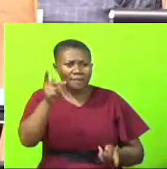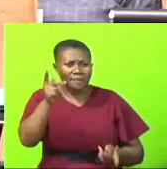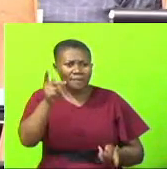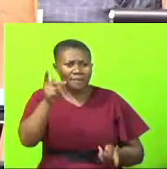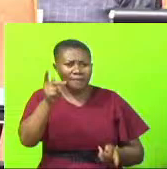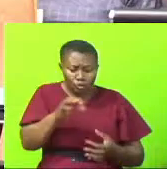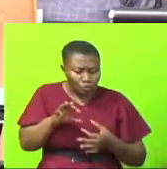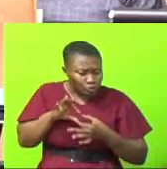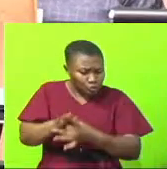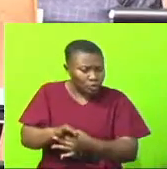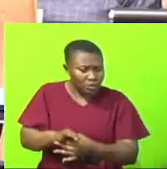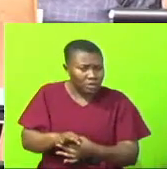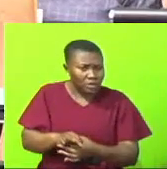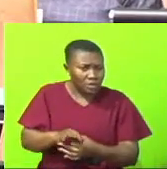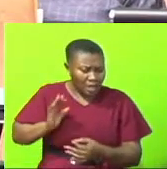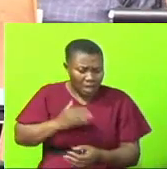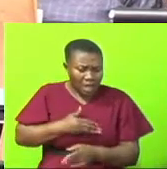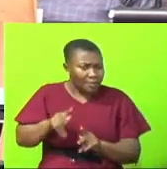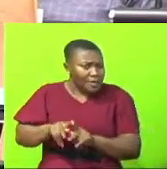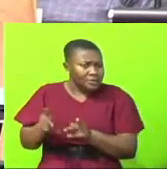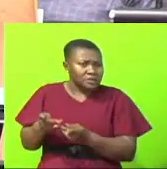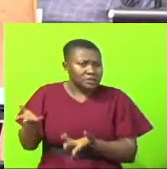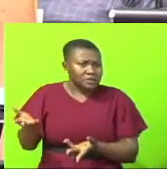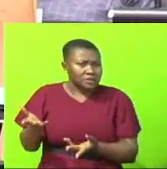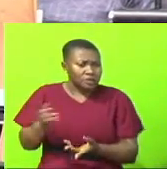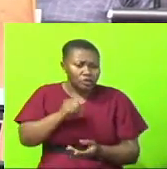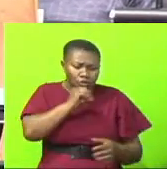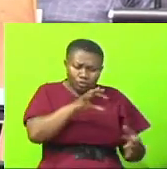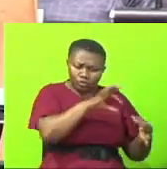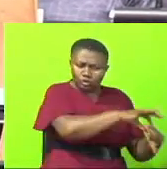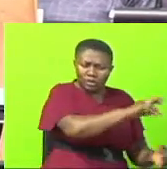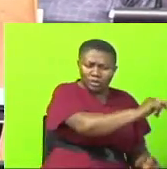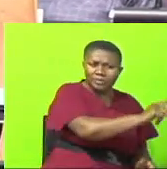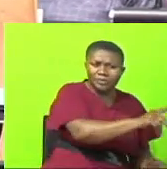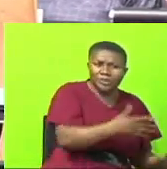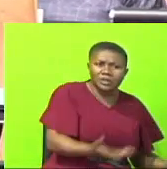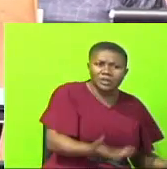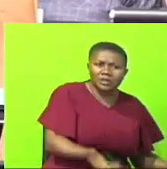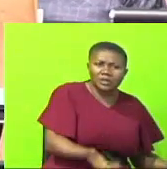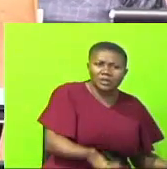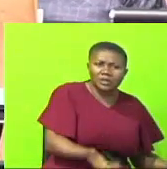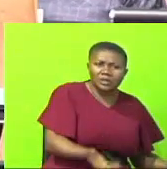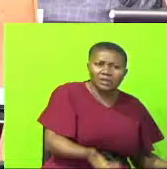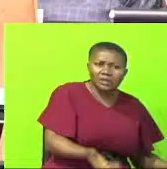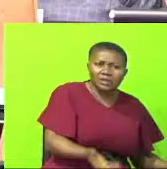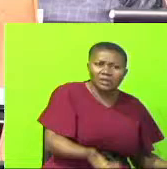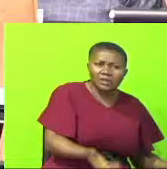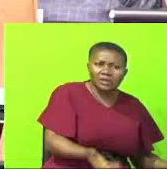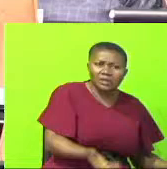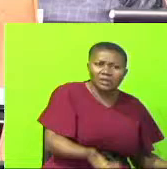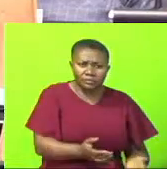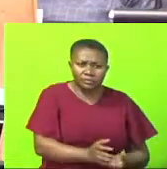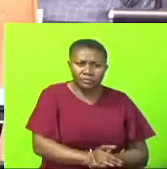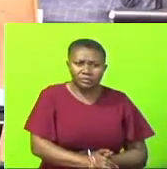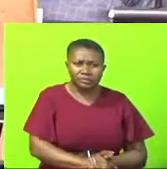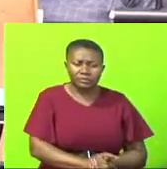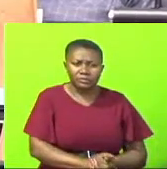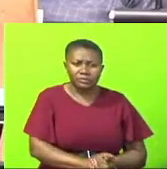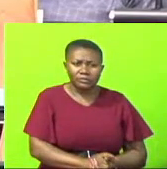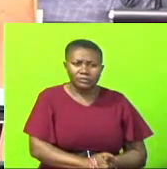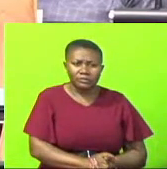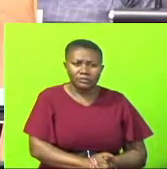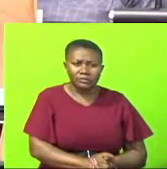to those parties. They have ceased to belong to those parties. And you don't need to wait until 7th January